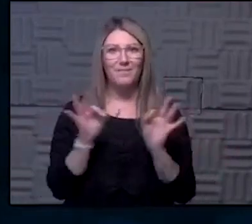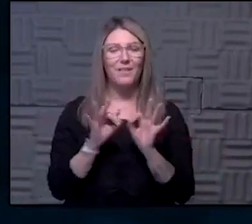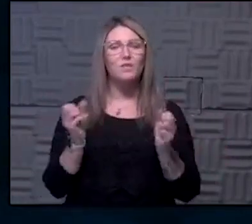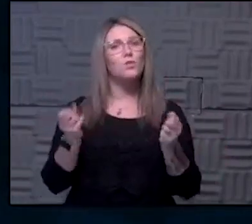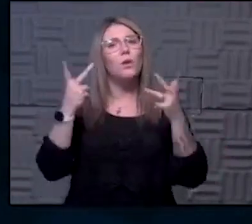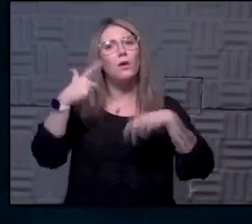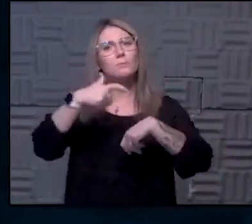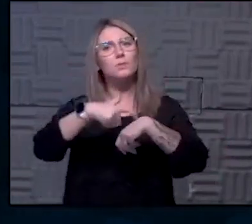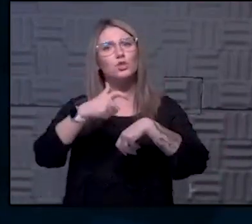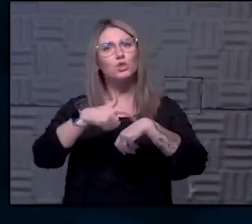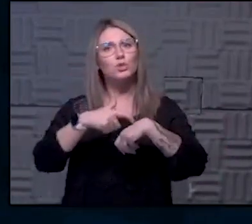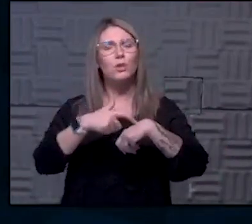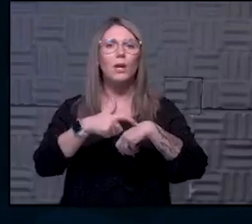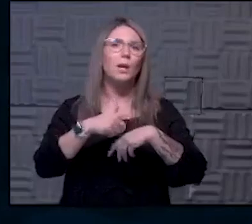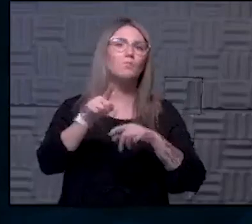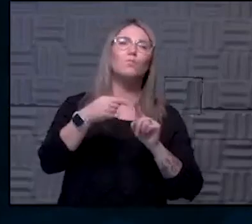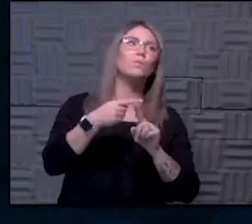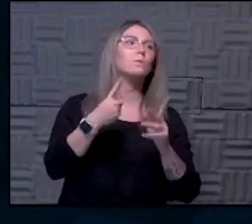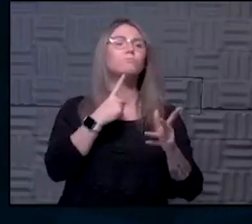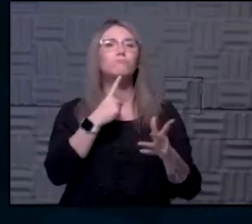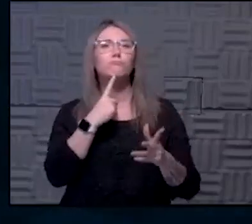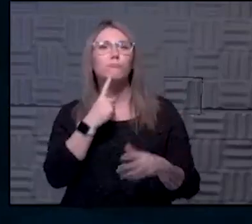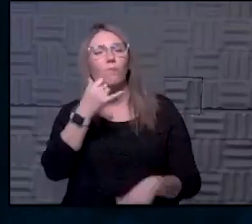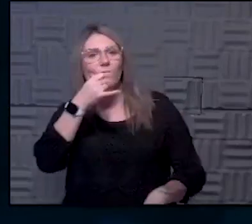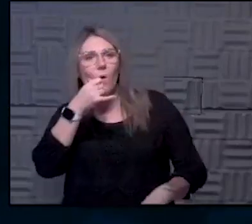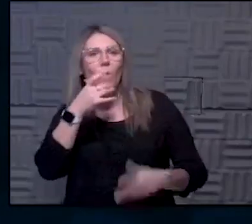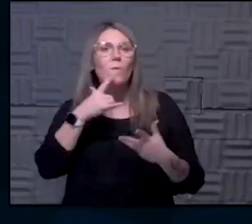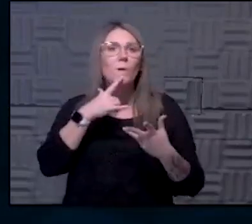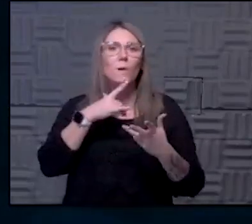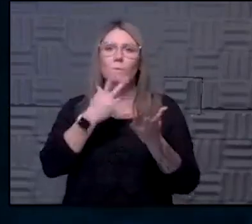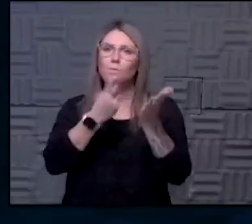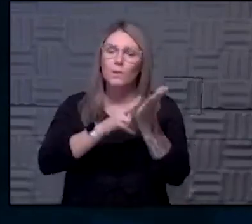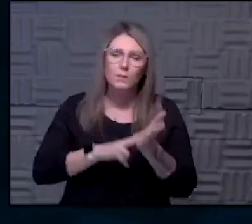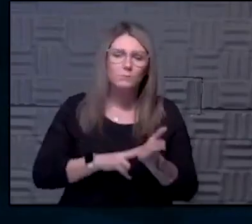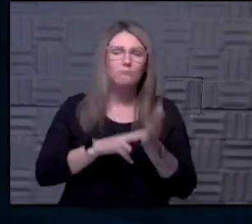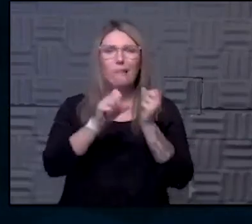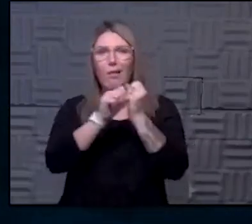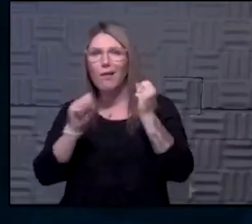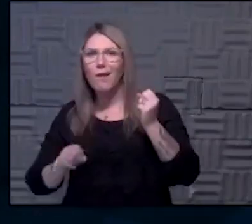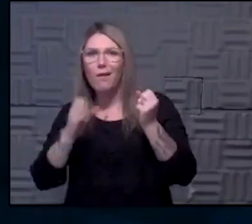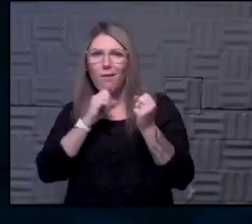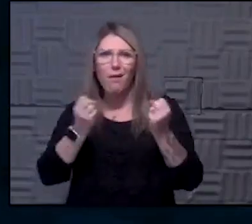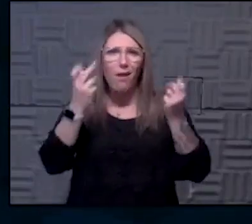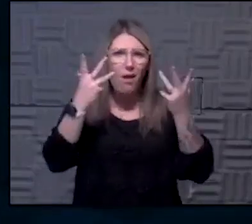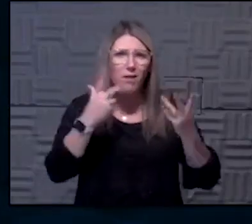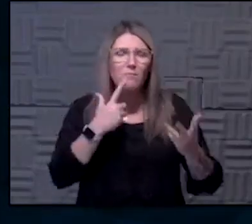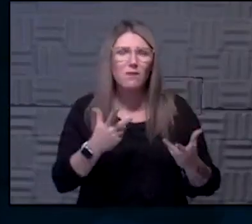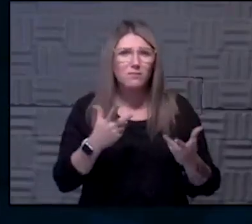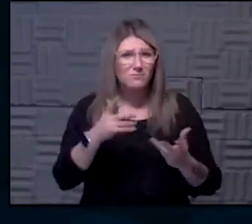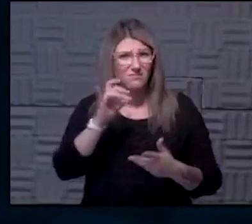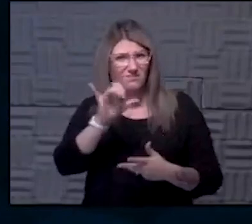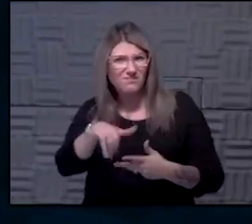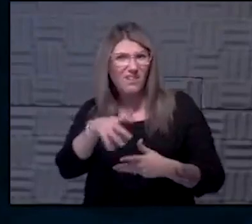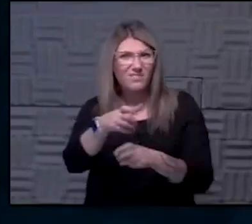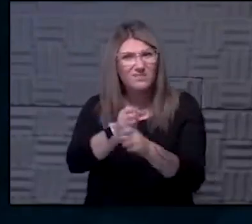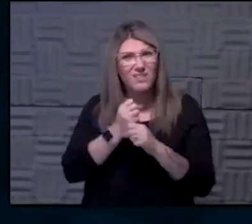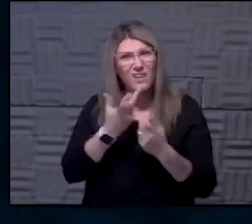it spend when you are on the phone with someone to kind of get them registered, et cetera? How much manpower does that take?